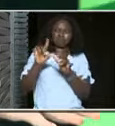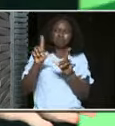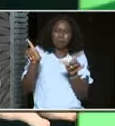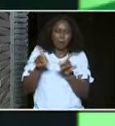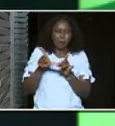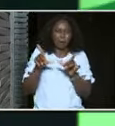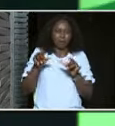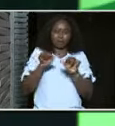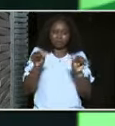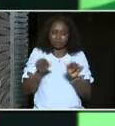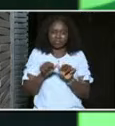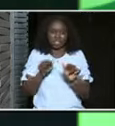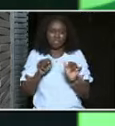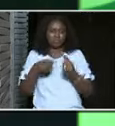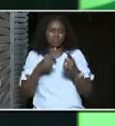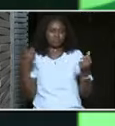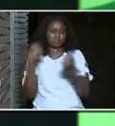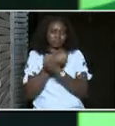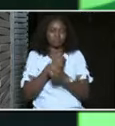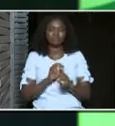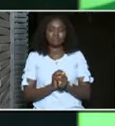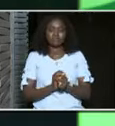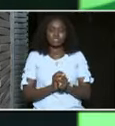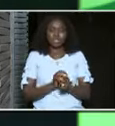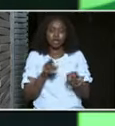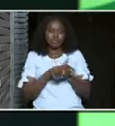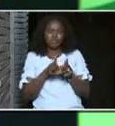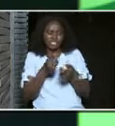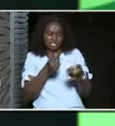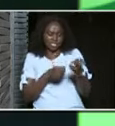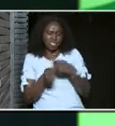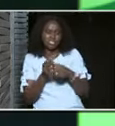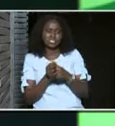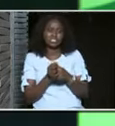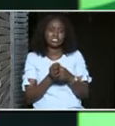mean, getting into clashes. Then the exchange regime.